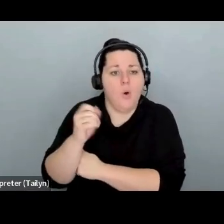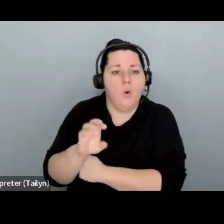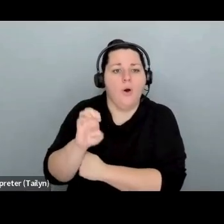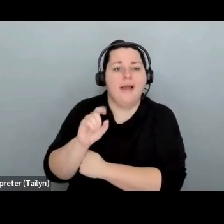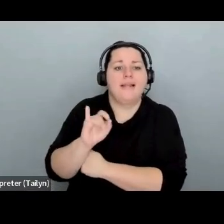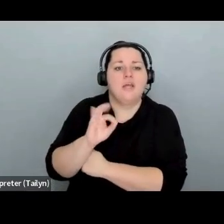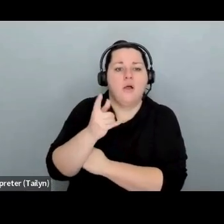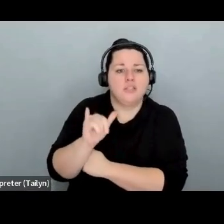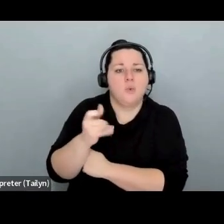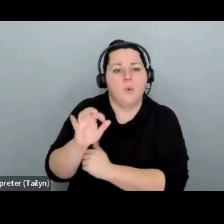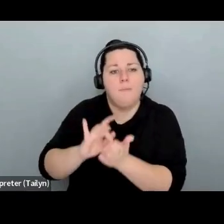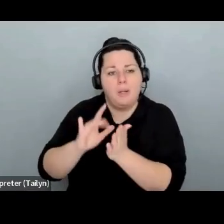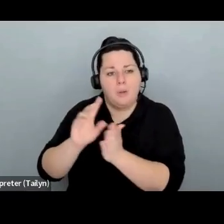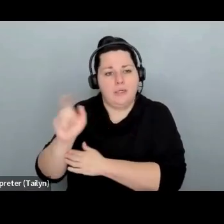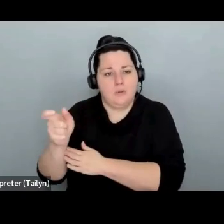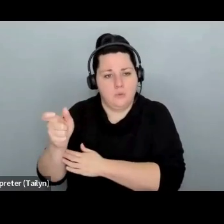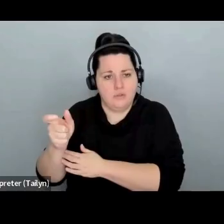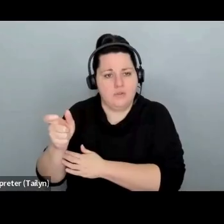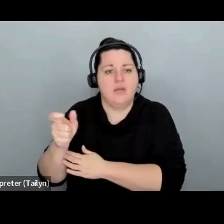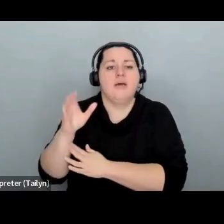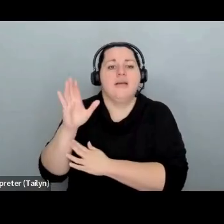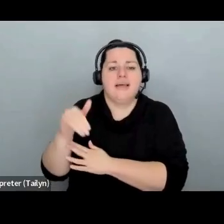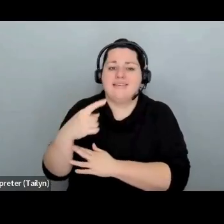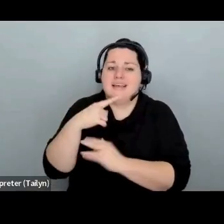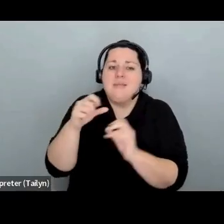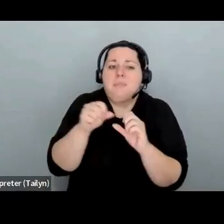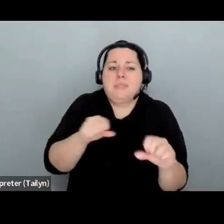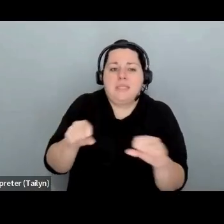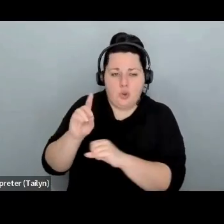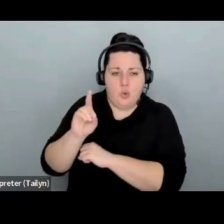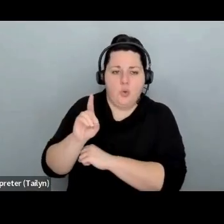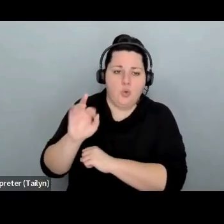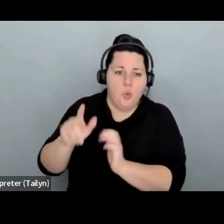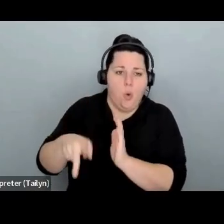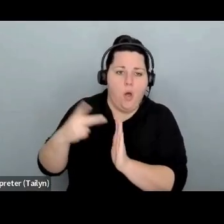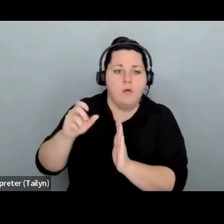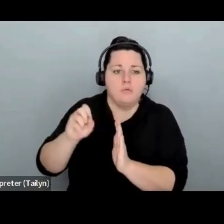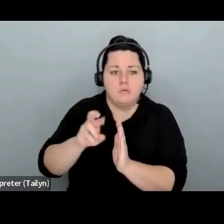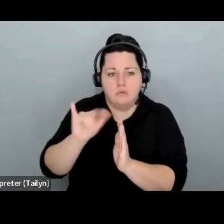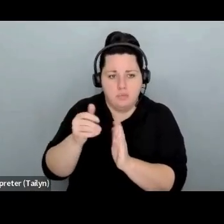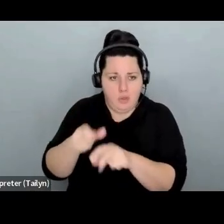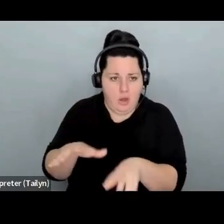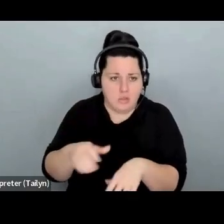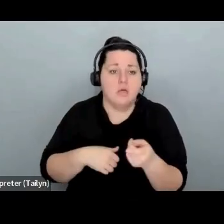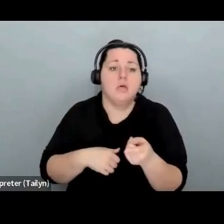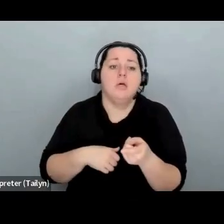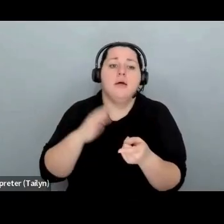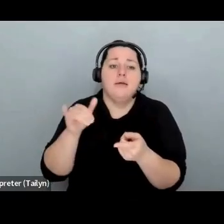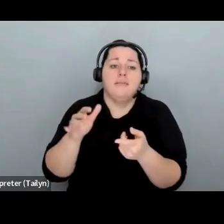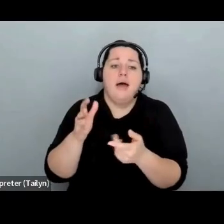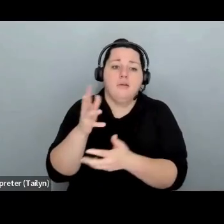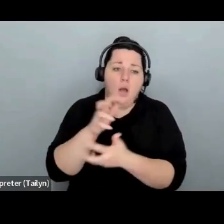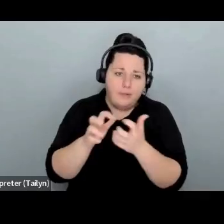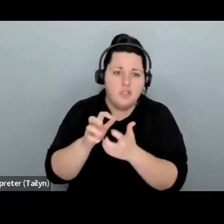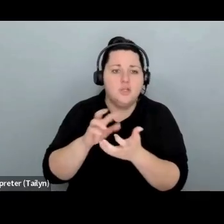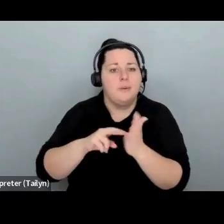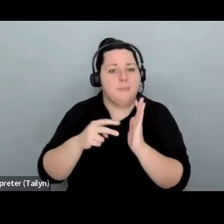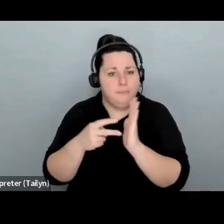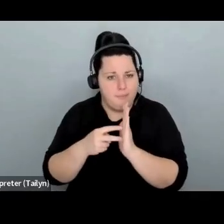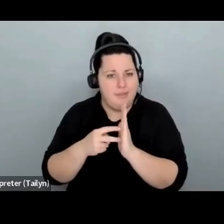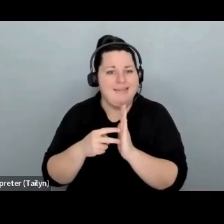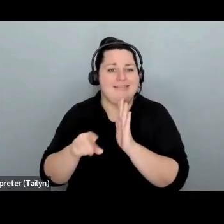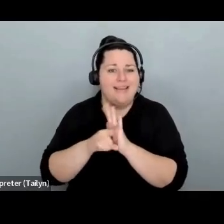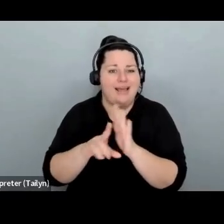a medical diagnosis that indicates a potential dual sensory loss, the combination of which adversely affects the